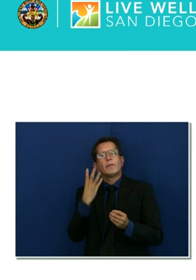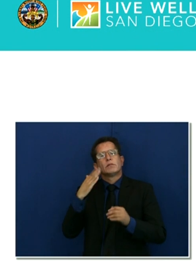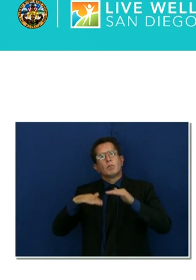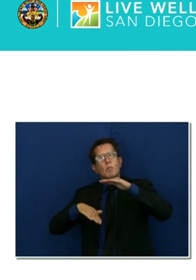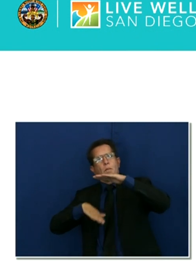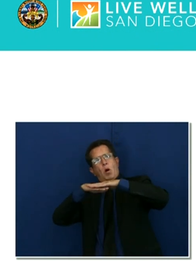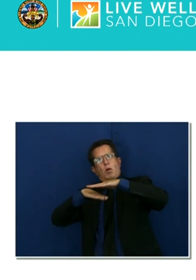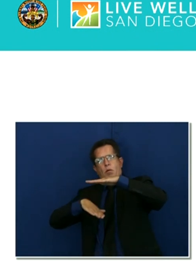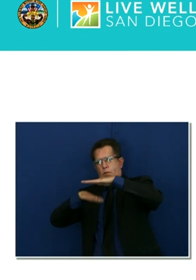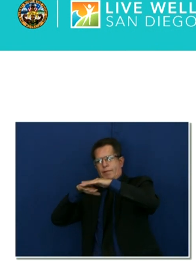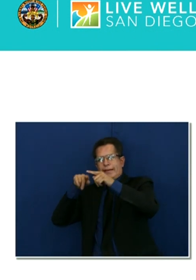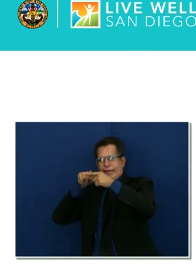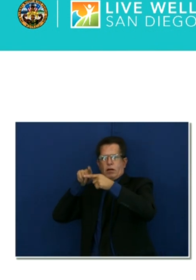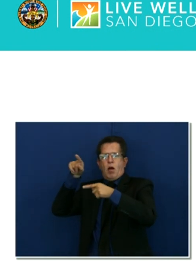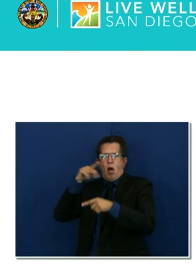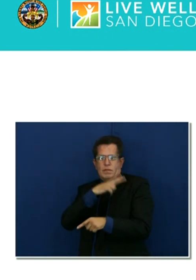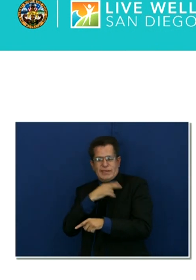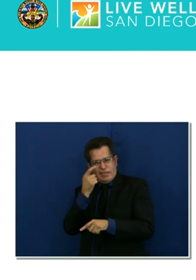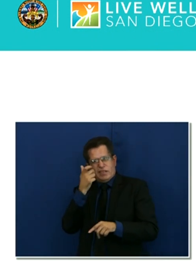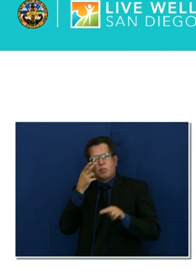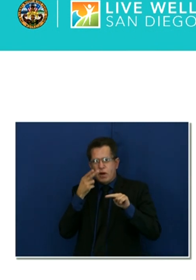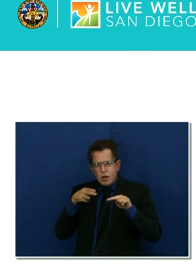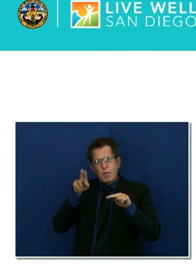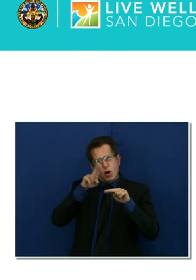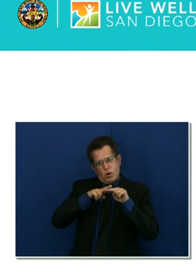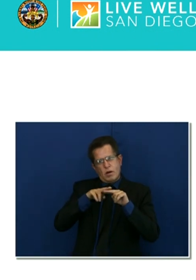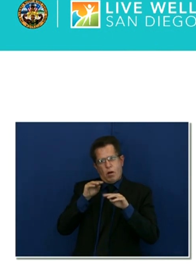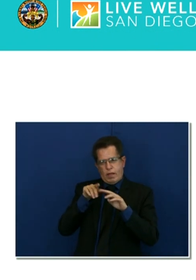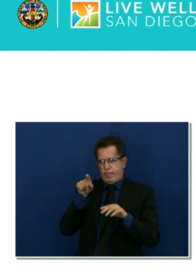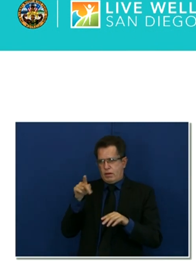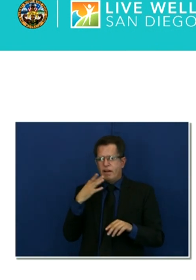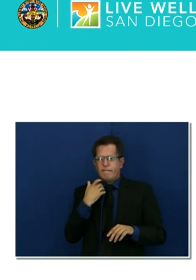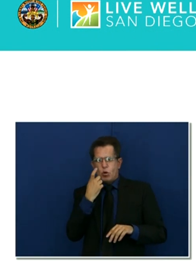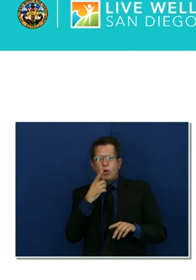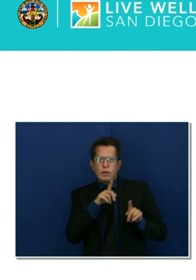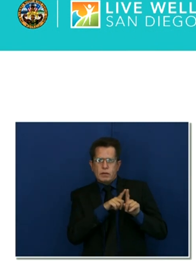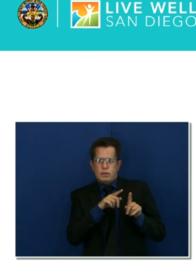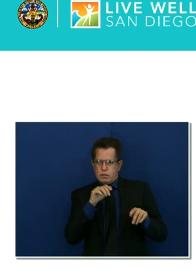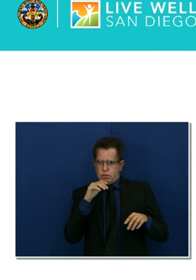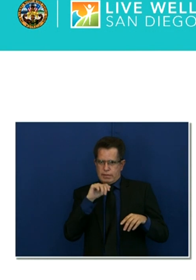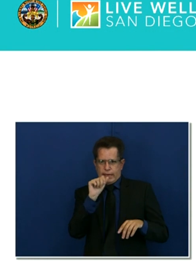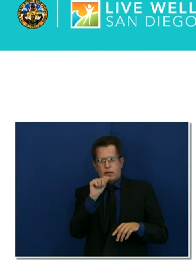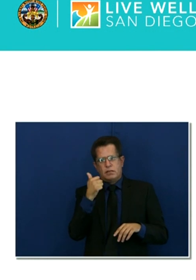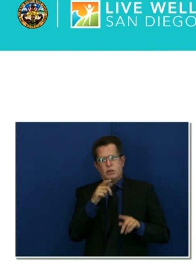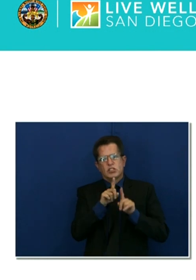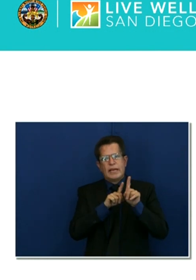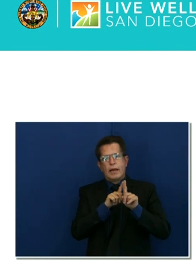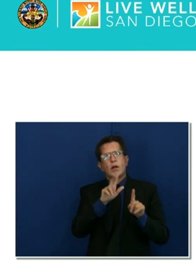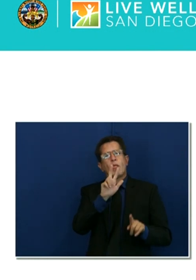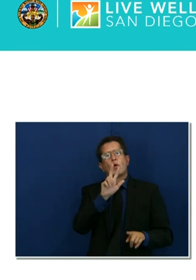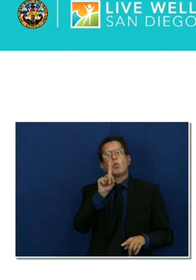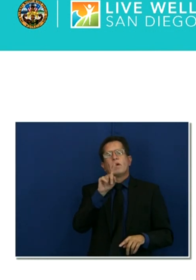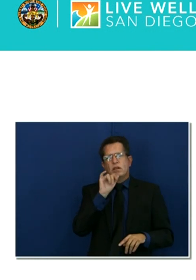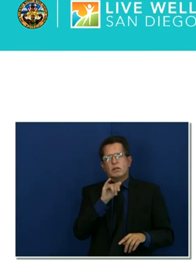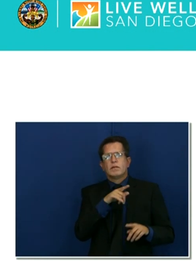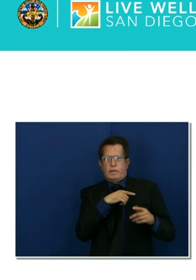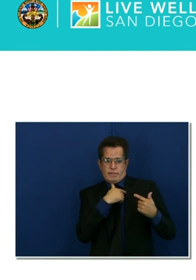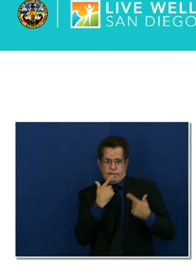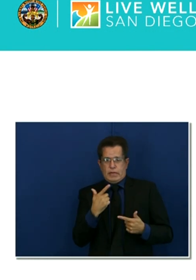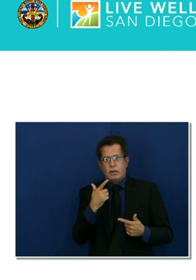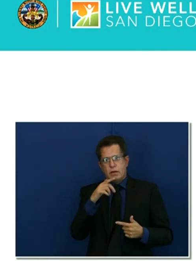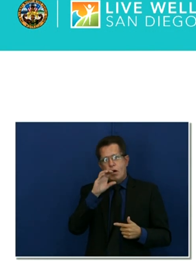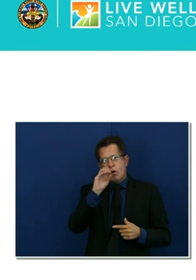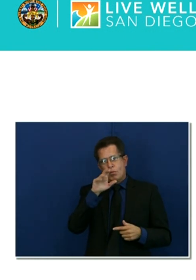here, and I just want to point out the asterisk that is there. Starting 10/31, COVID hospitalization census numbers, the federal